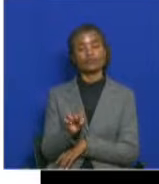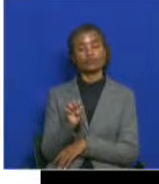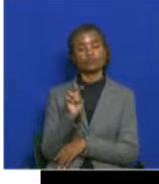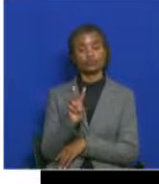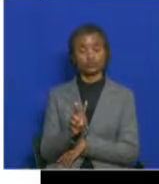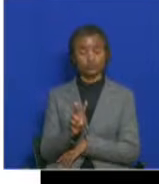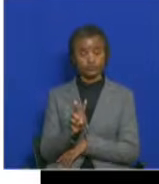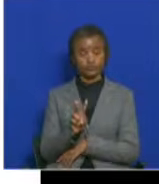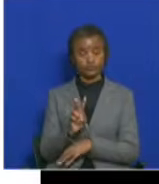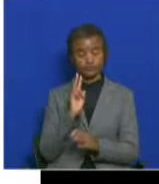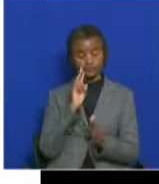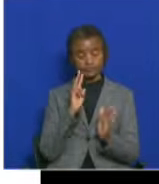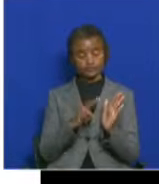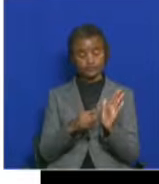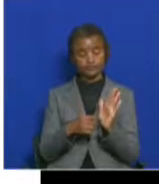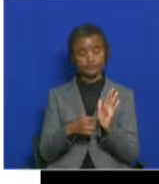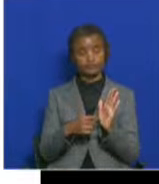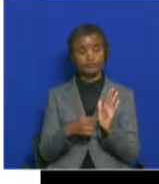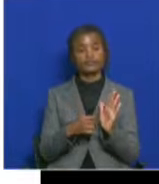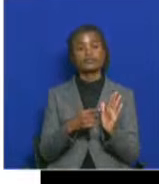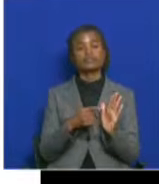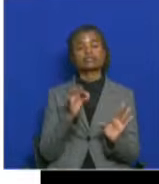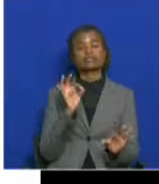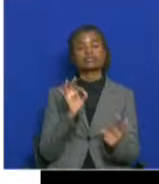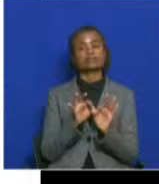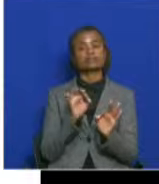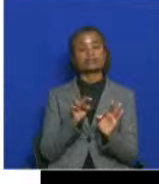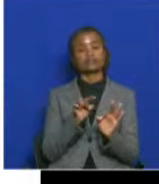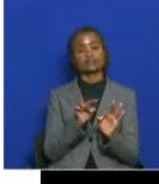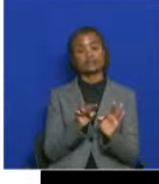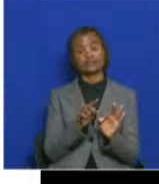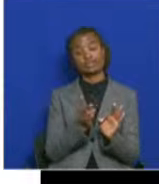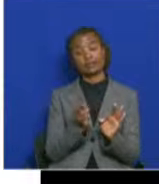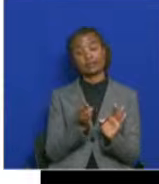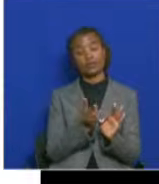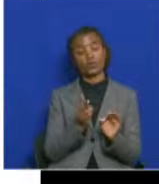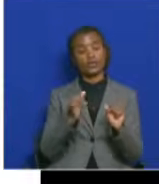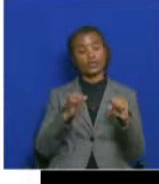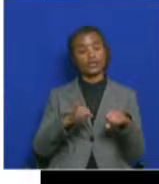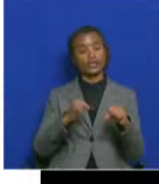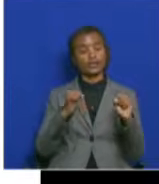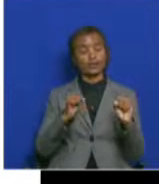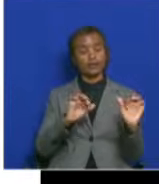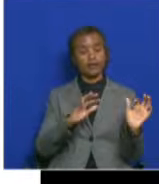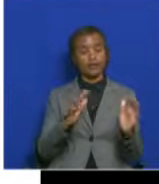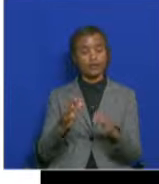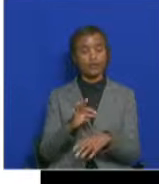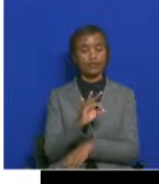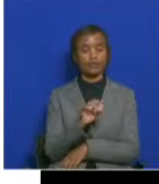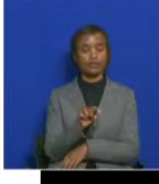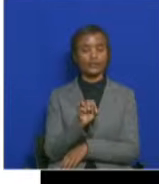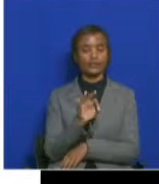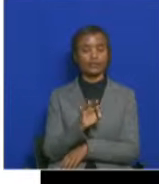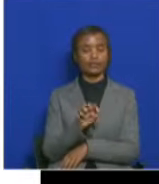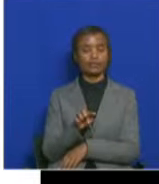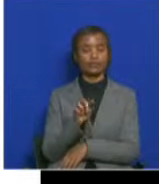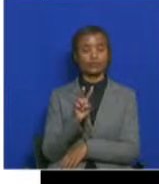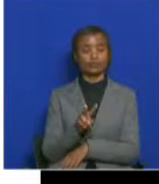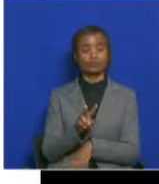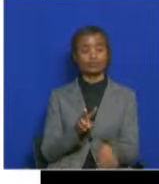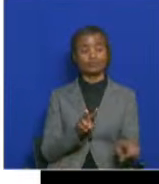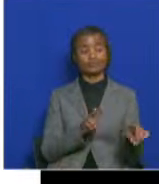it says more specifically the parties agree as follows. 3.3.2, SMARDA shall secure the necessary